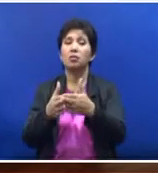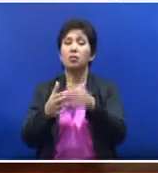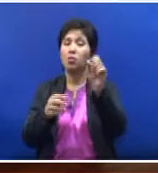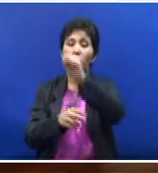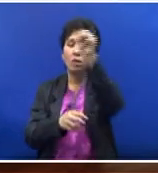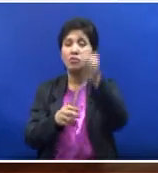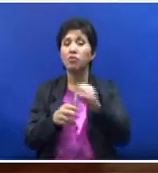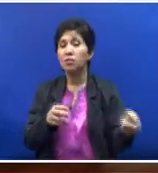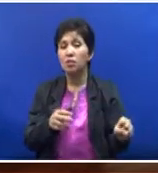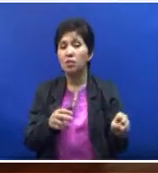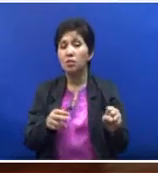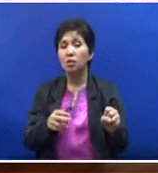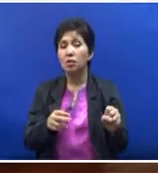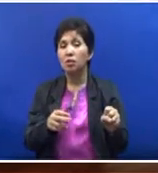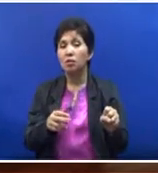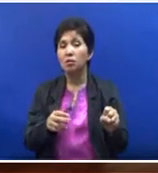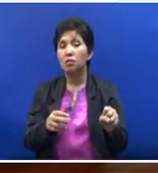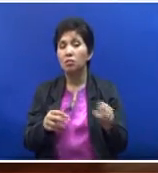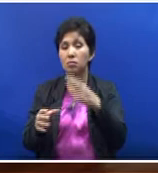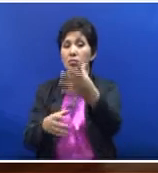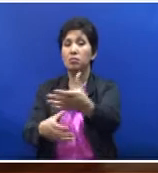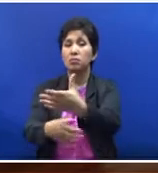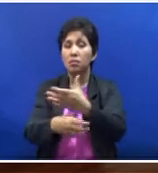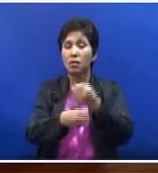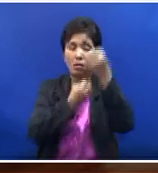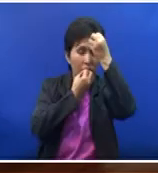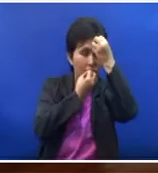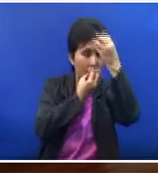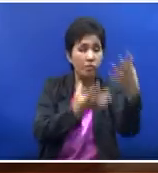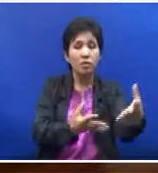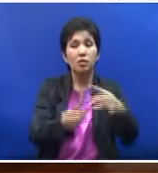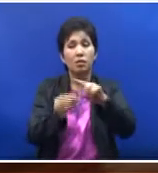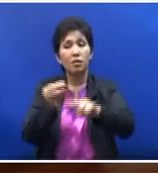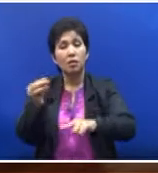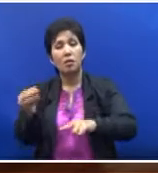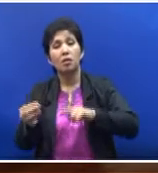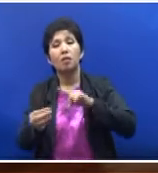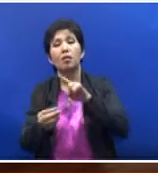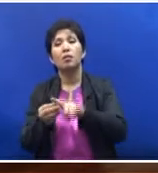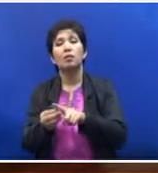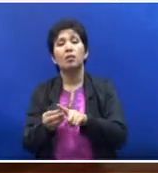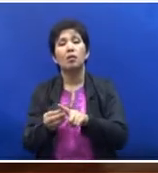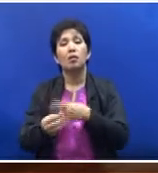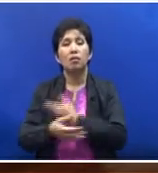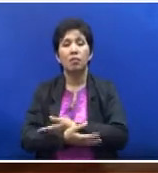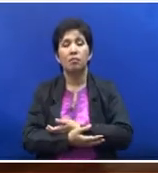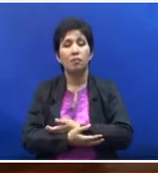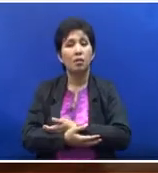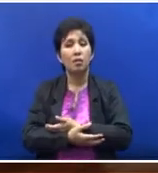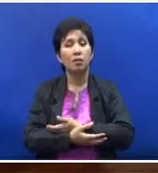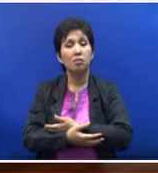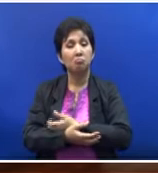questionnaires, right, to the right people in order to get the informations about the frequency of baby